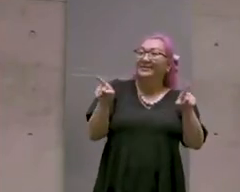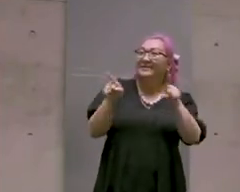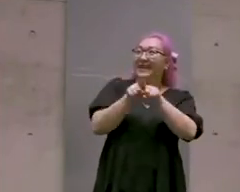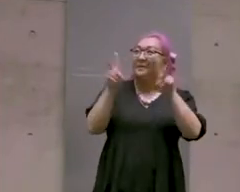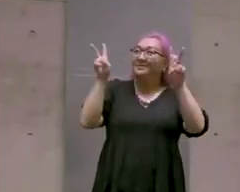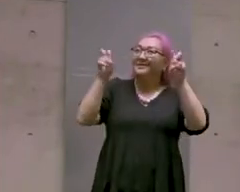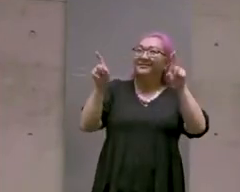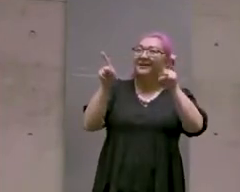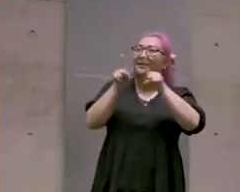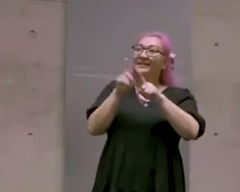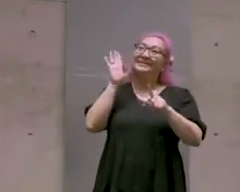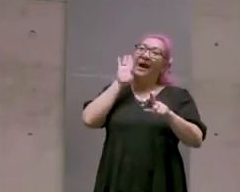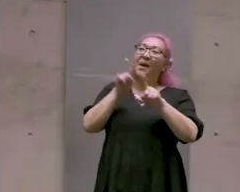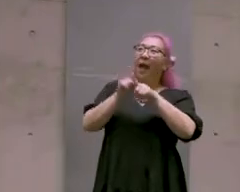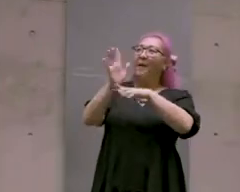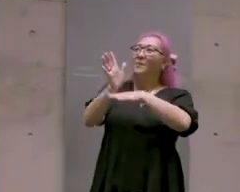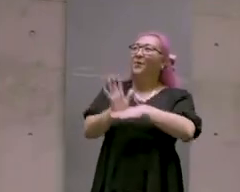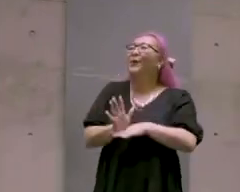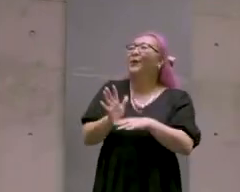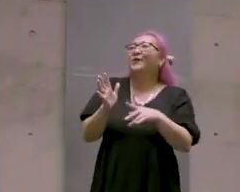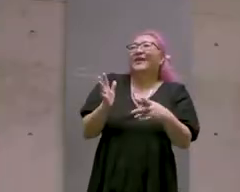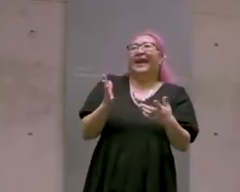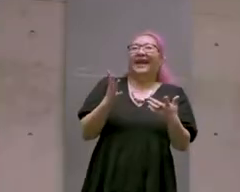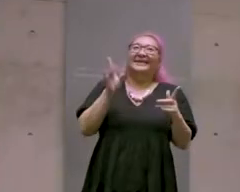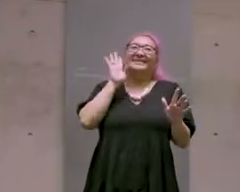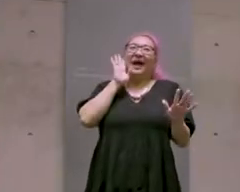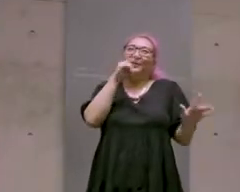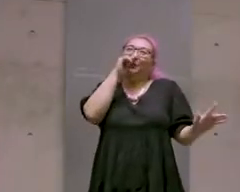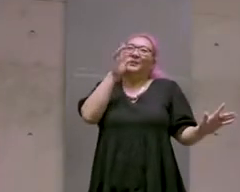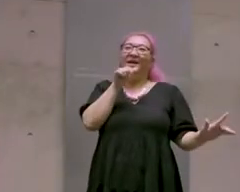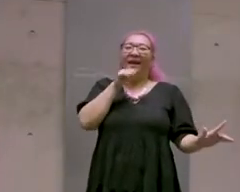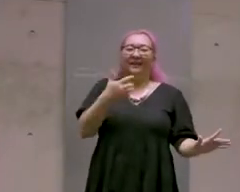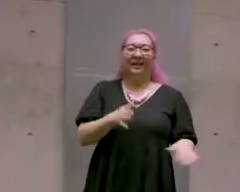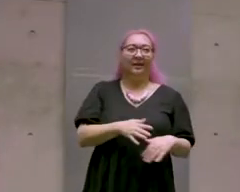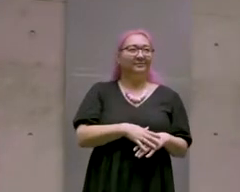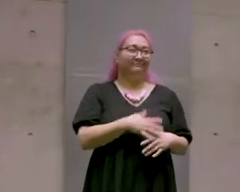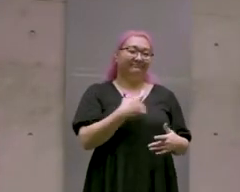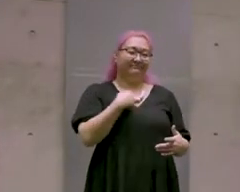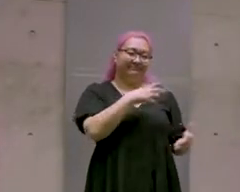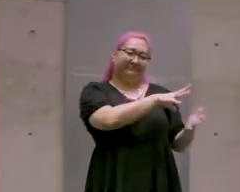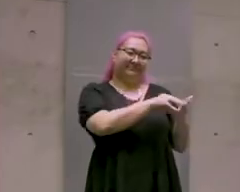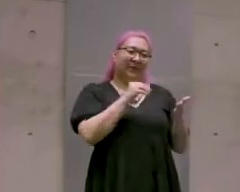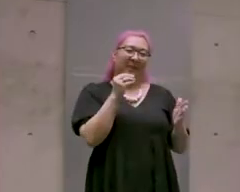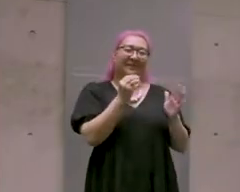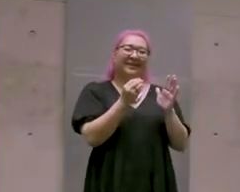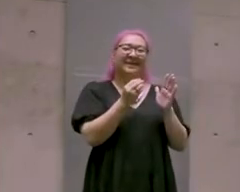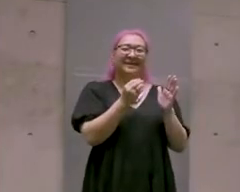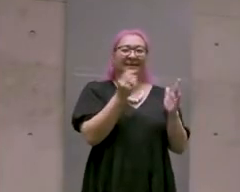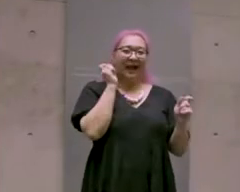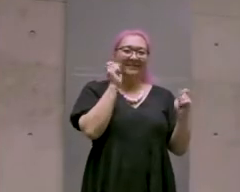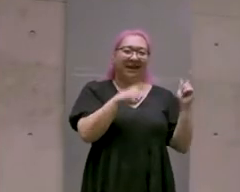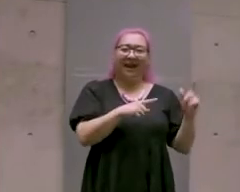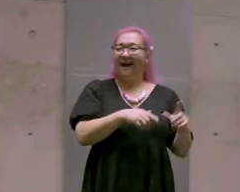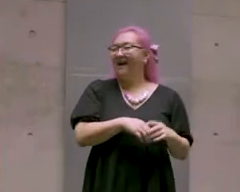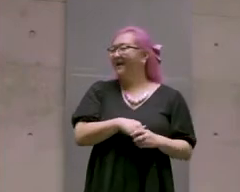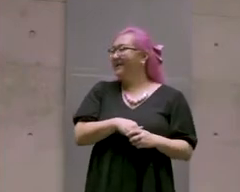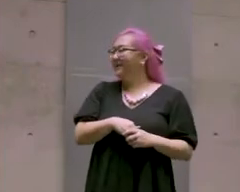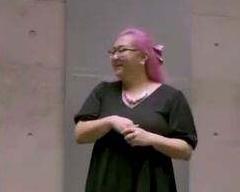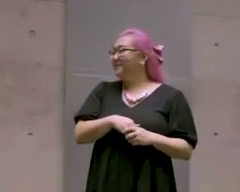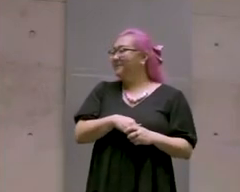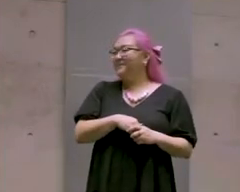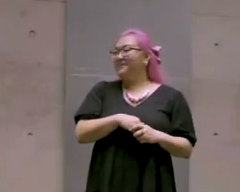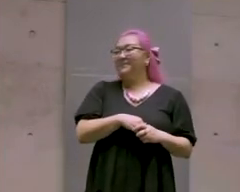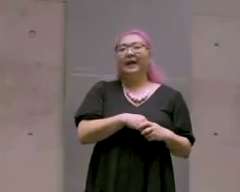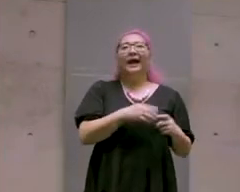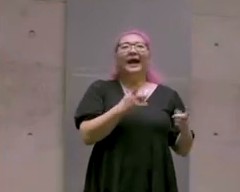So I called it Thomas Was Alone just because his suggestion. Were there any other suggestions for what it was going to be called? There were a lot of like,